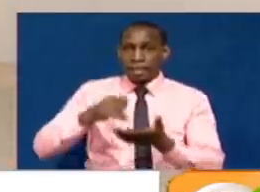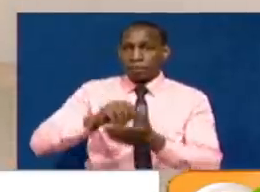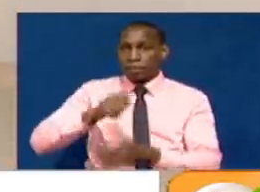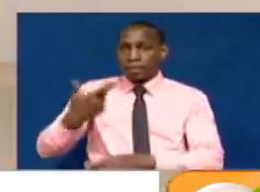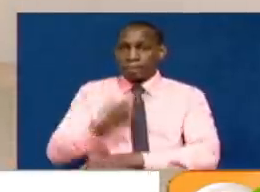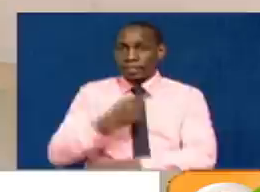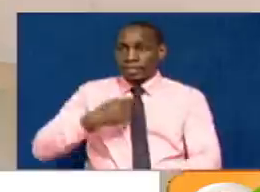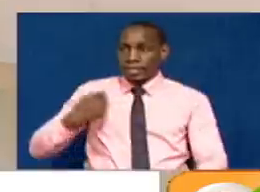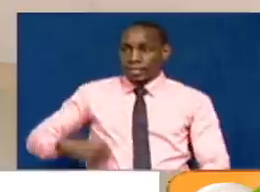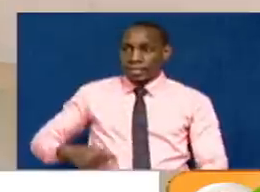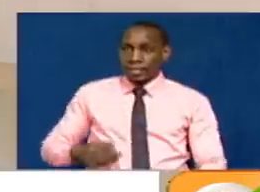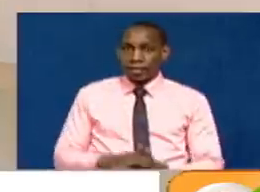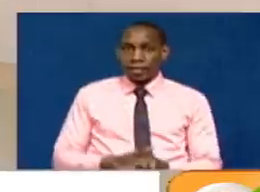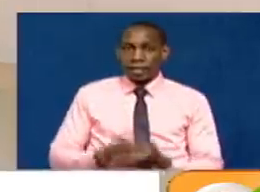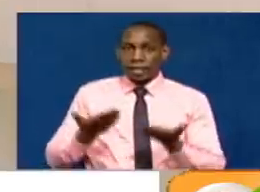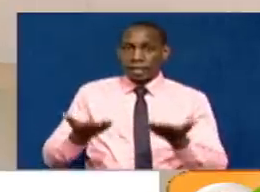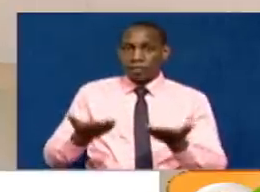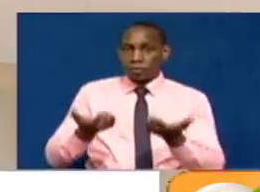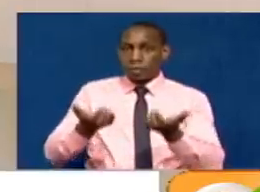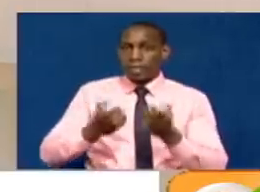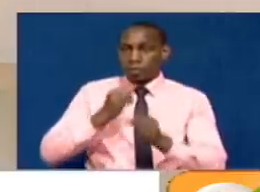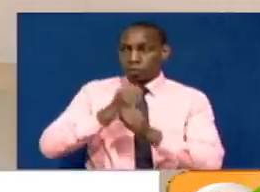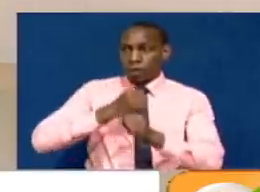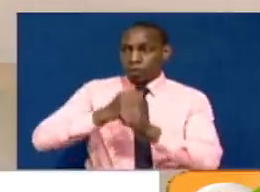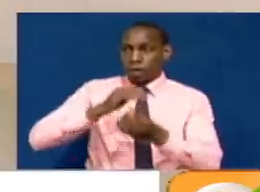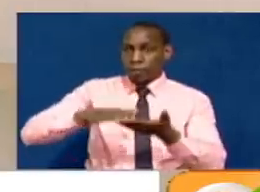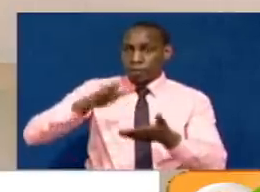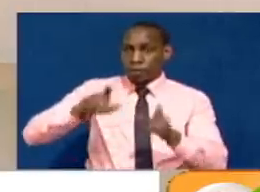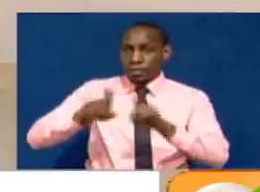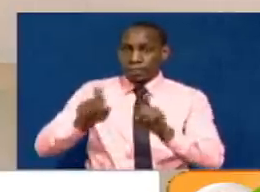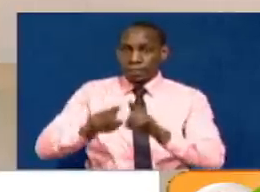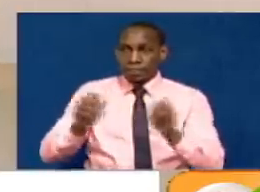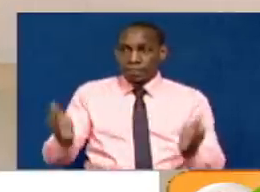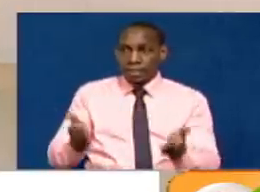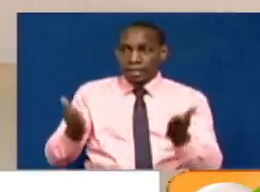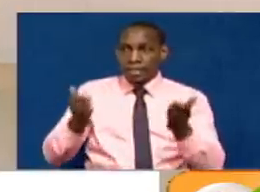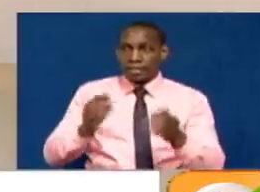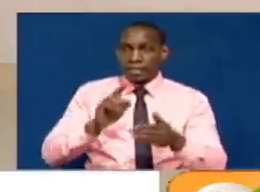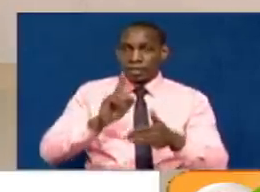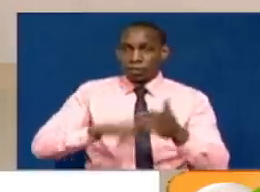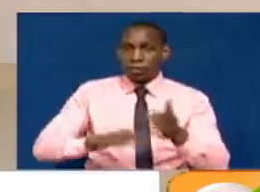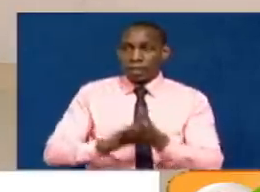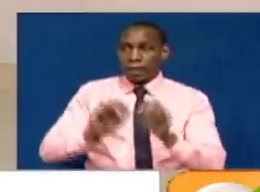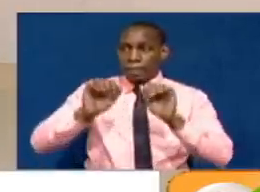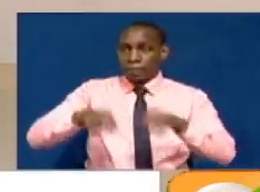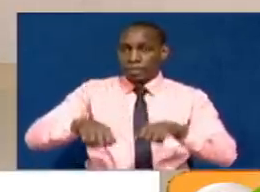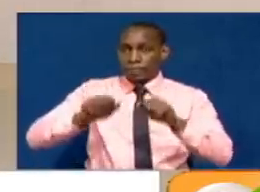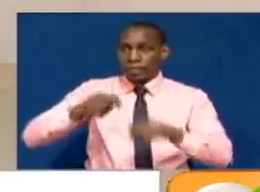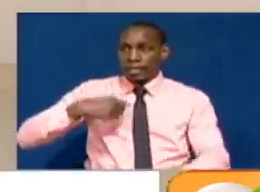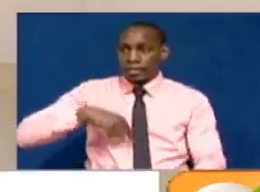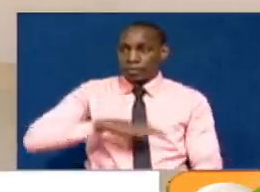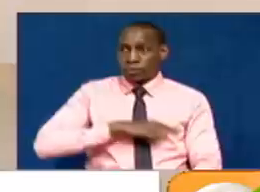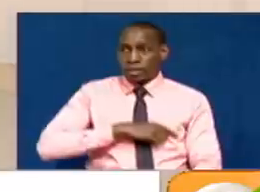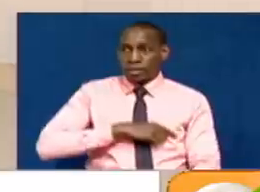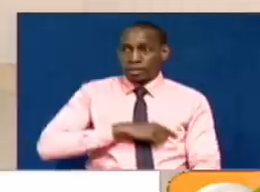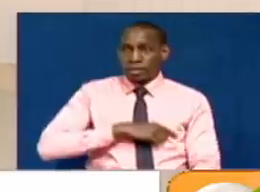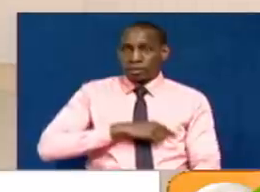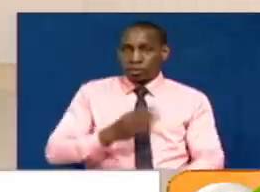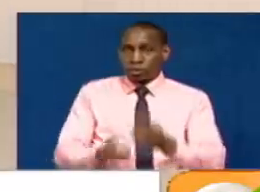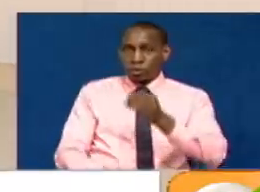also available in the country. So we need to do a lot more of this. Also encouraging to hear is the possibility of us making